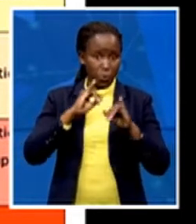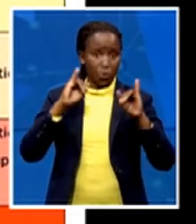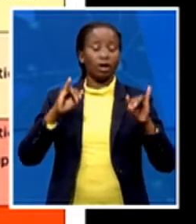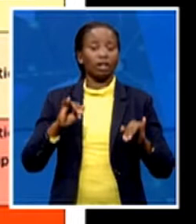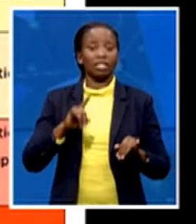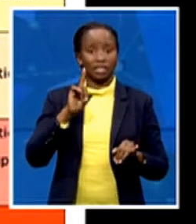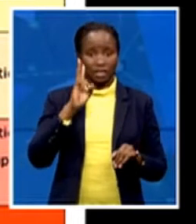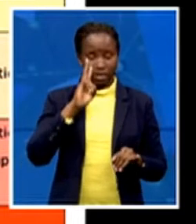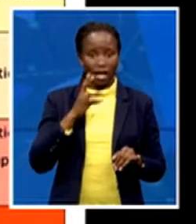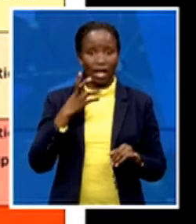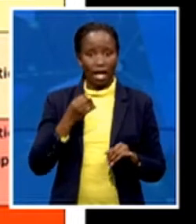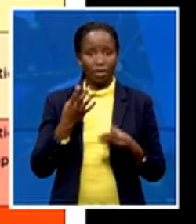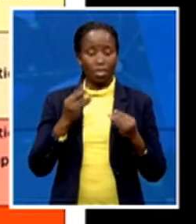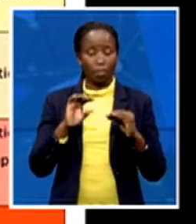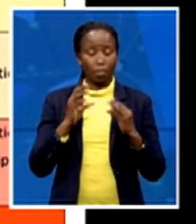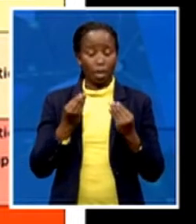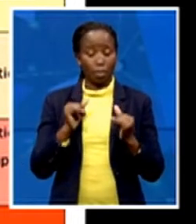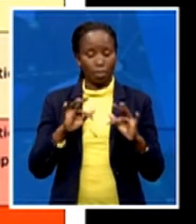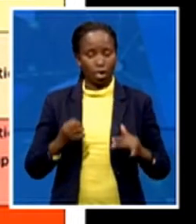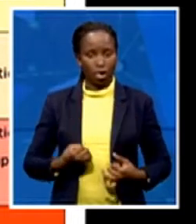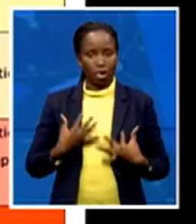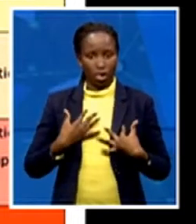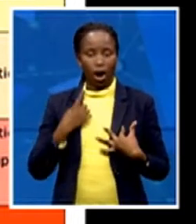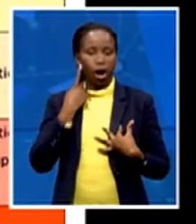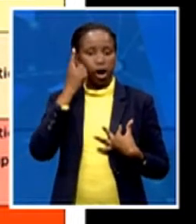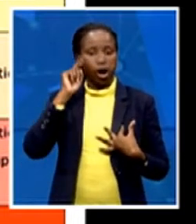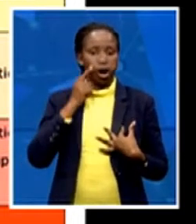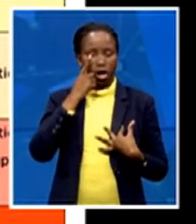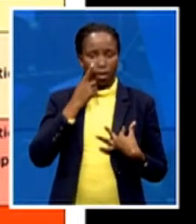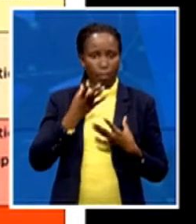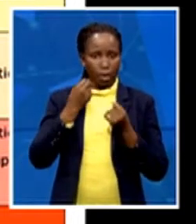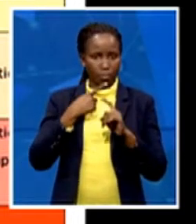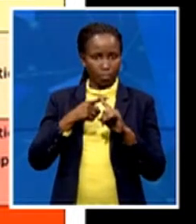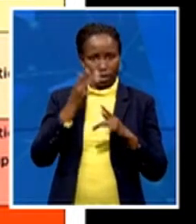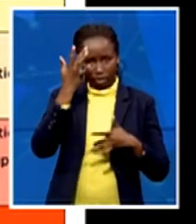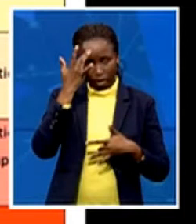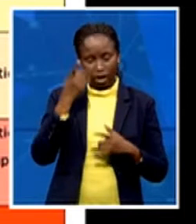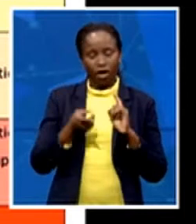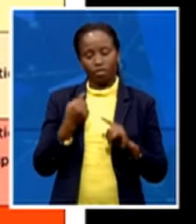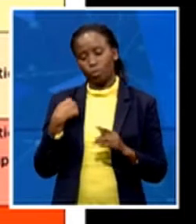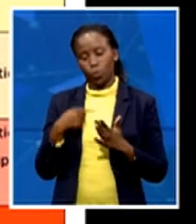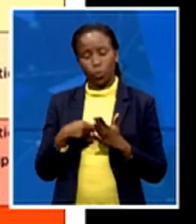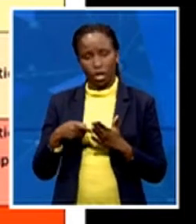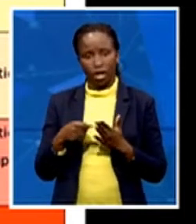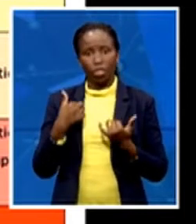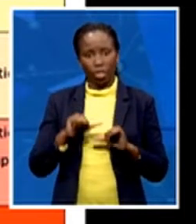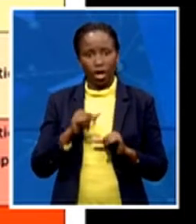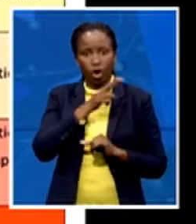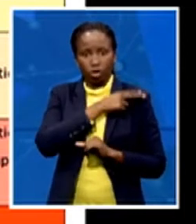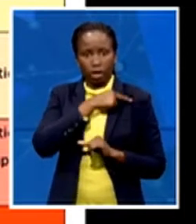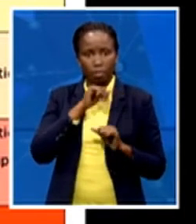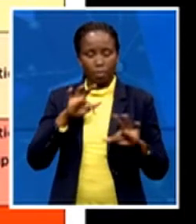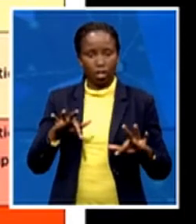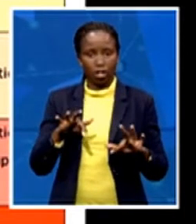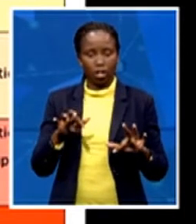test positivity is for more than for a week over a certain time, and then our hospital capacity starts increasing, you'll see a lot of this will start